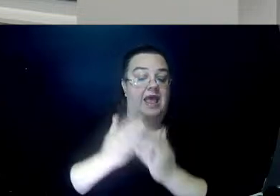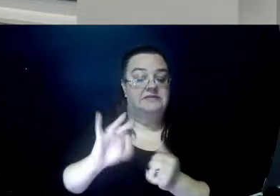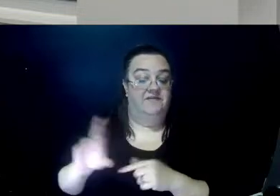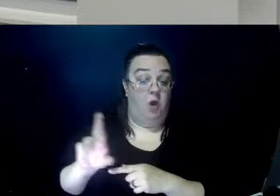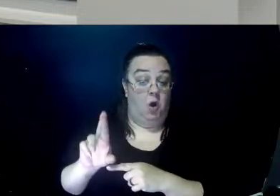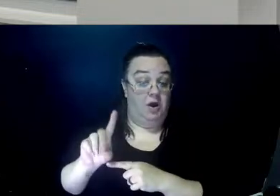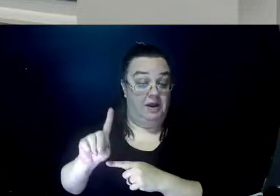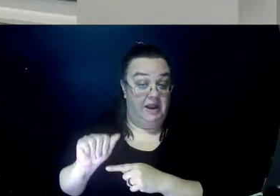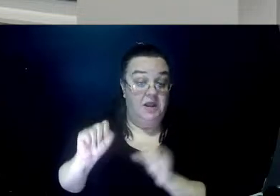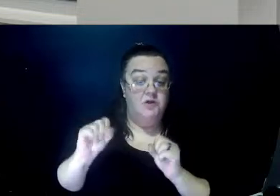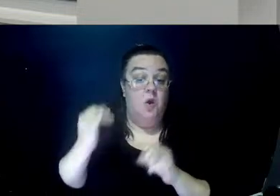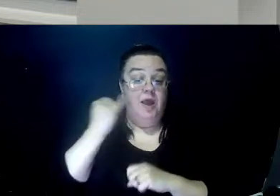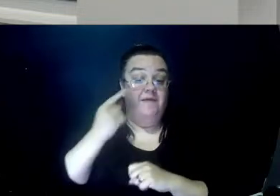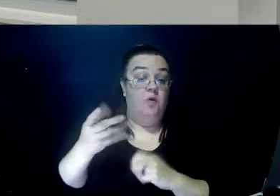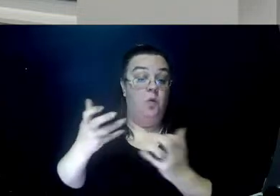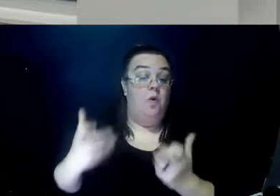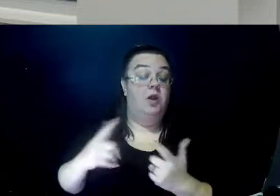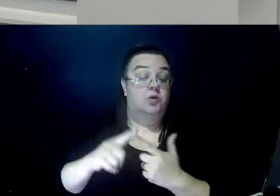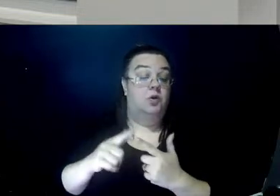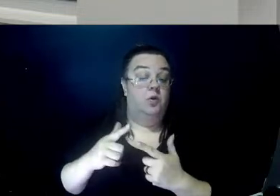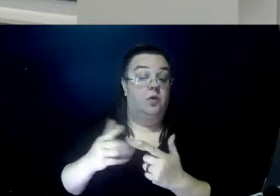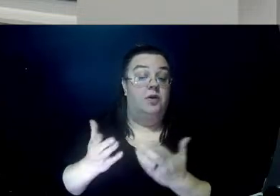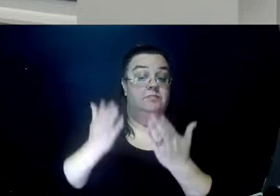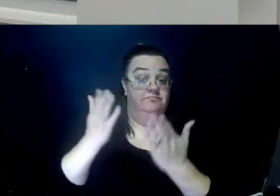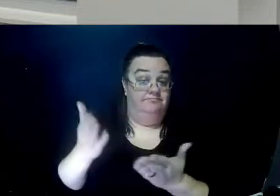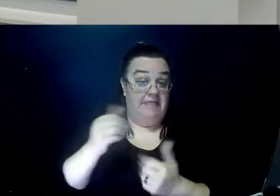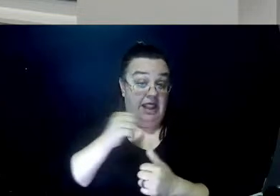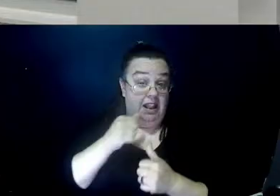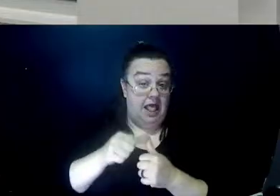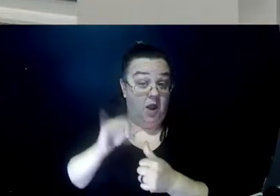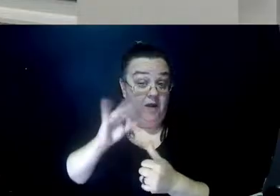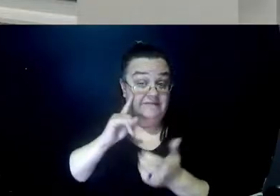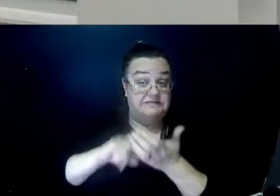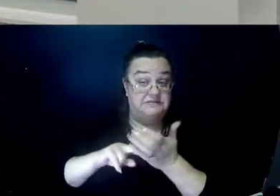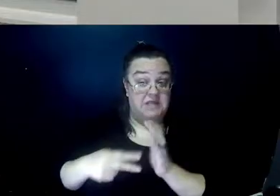if you wanted to put in a letter of intent,